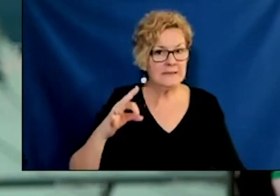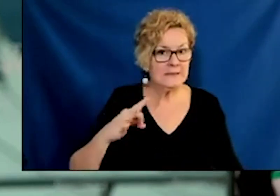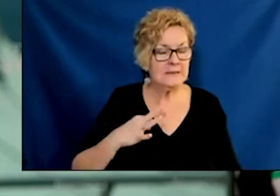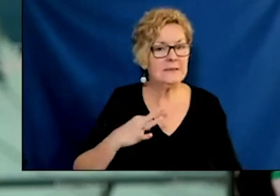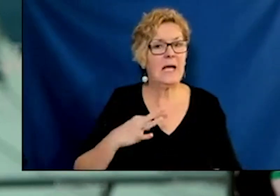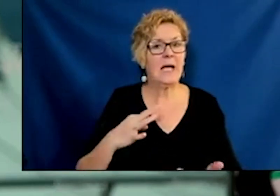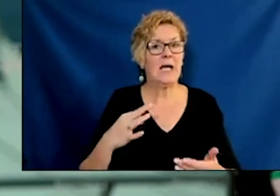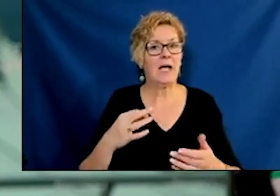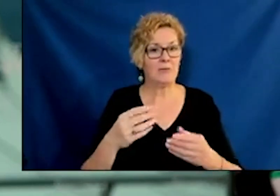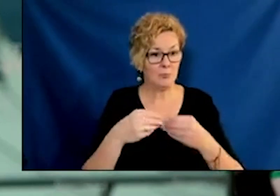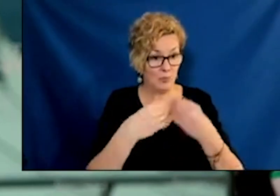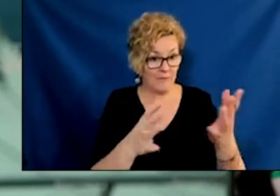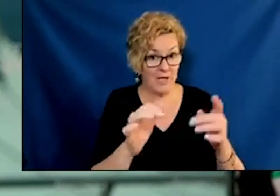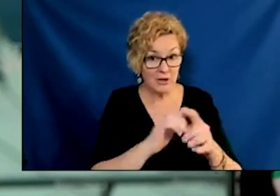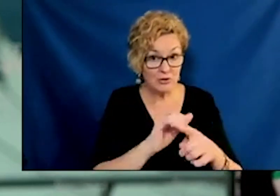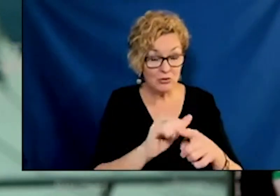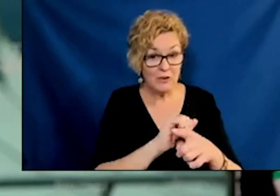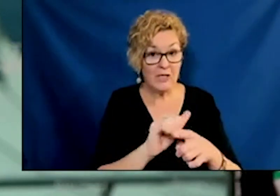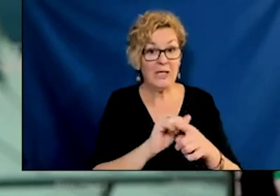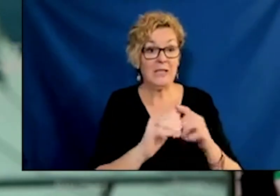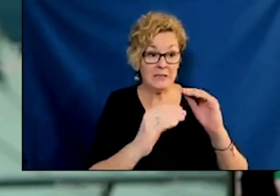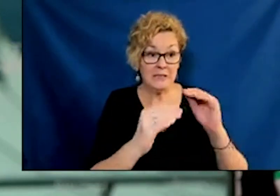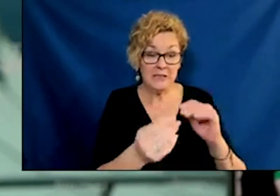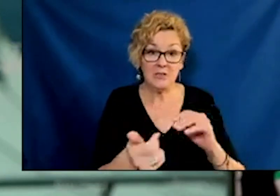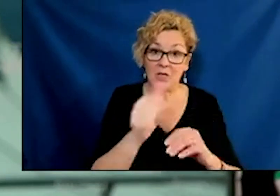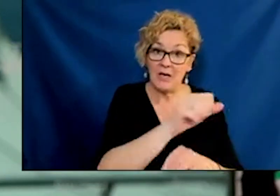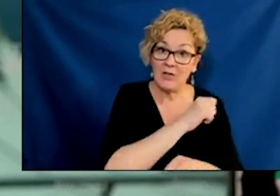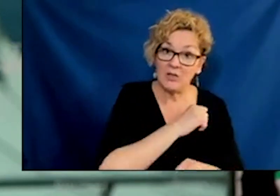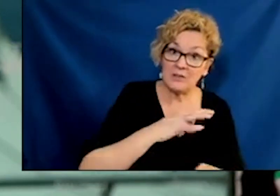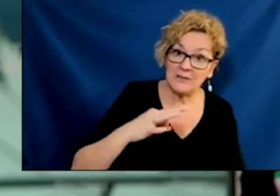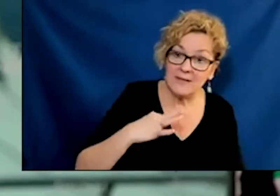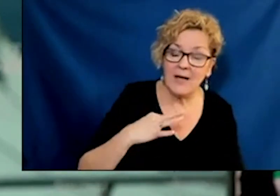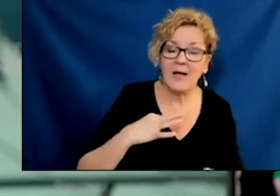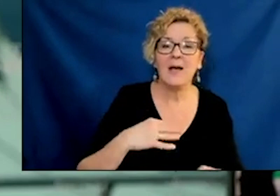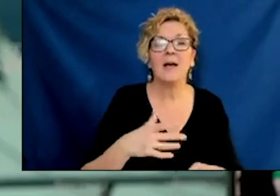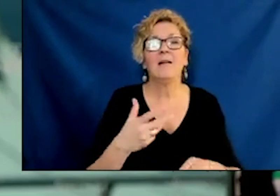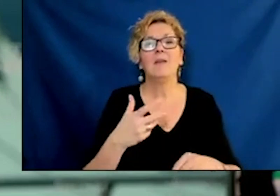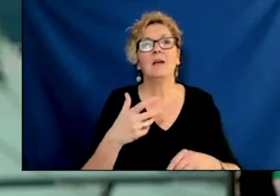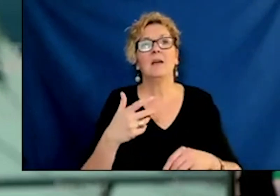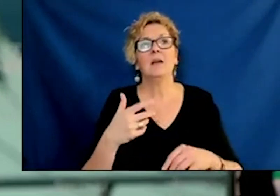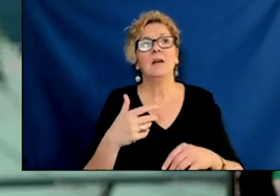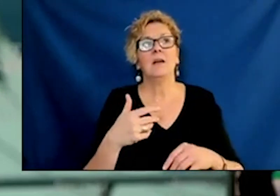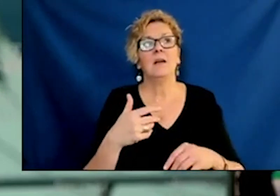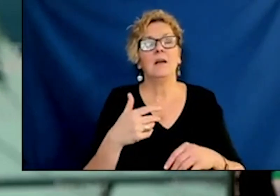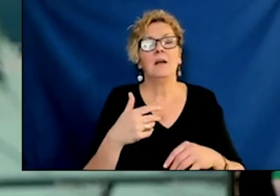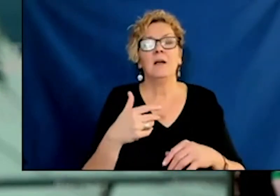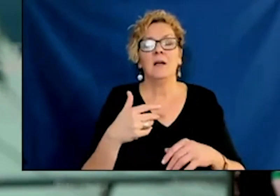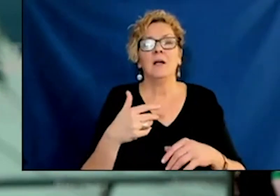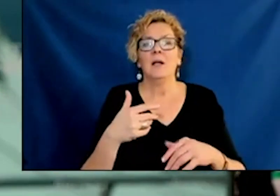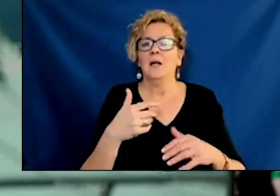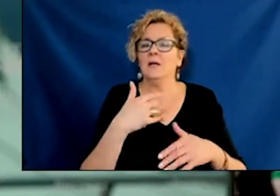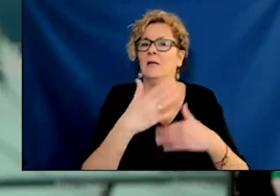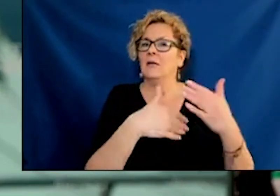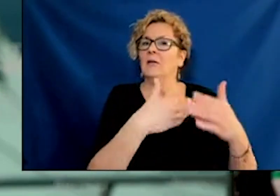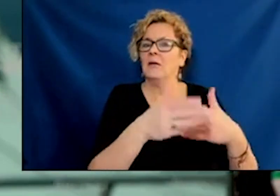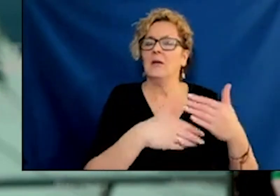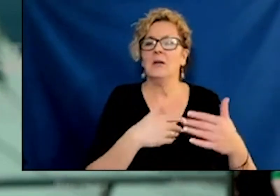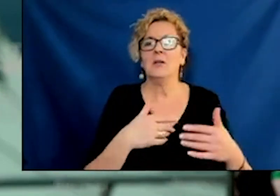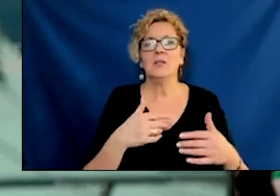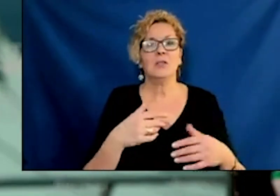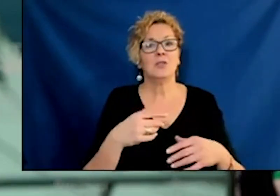medical students and nursing students and others to do it, but you have to find them as well. And right now, our focus has been